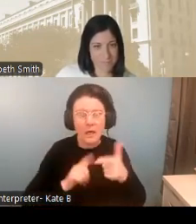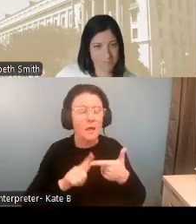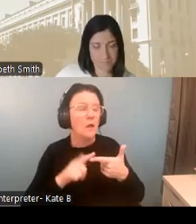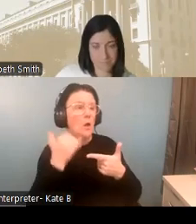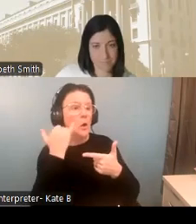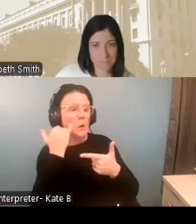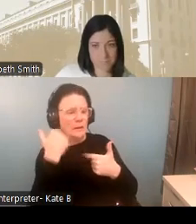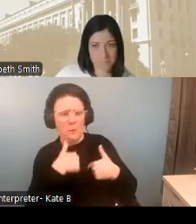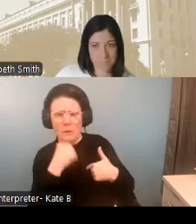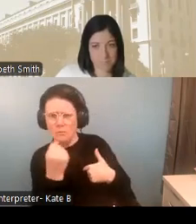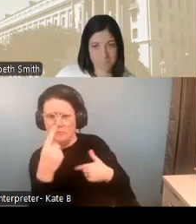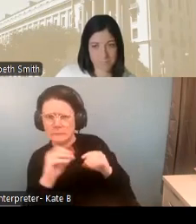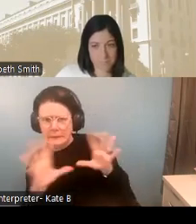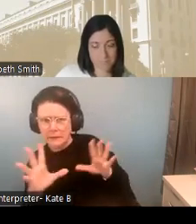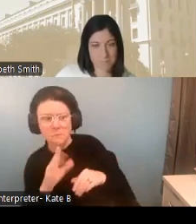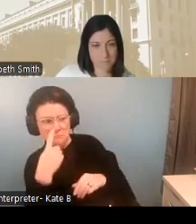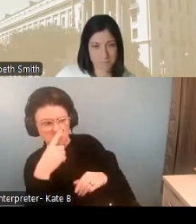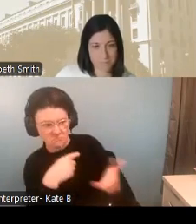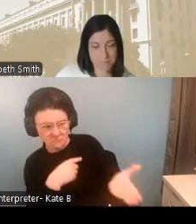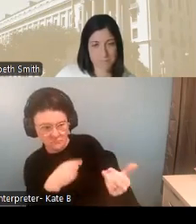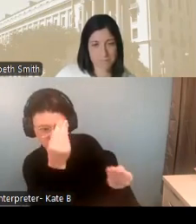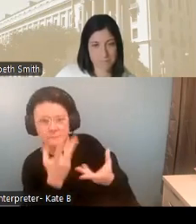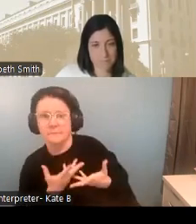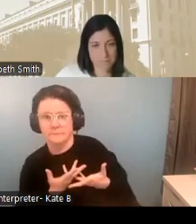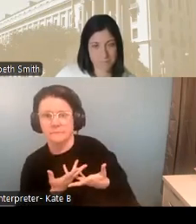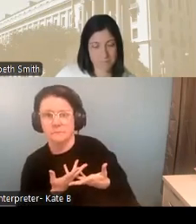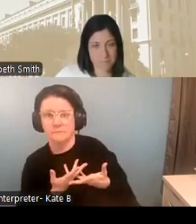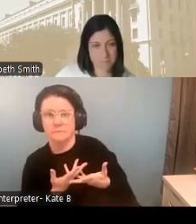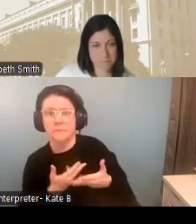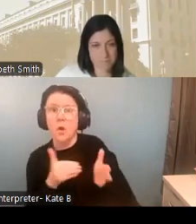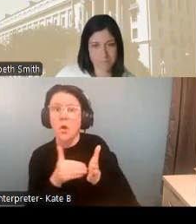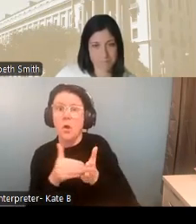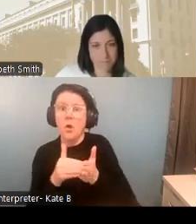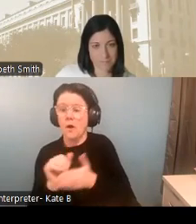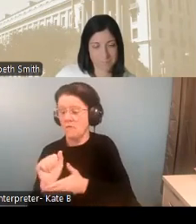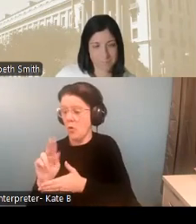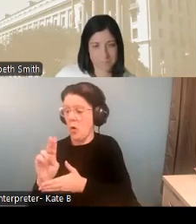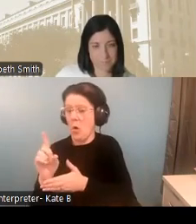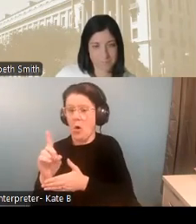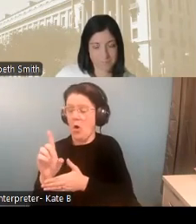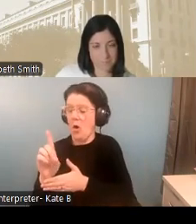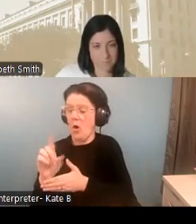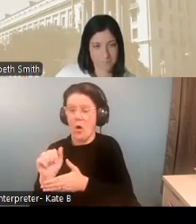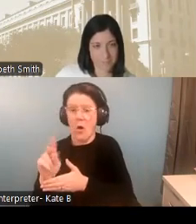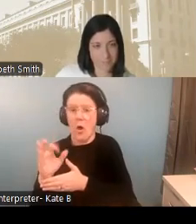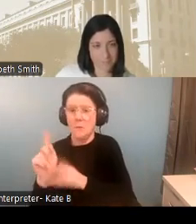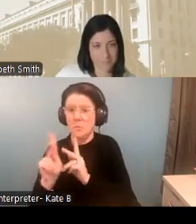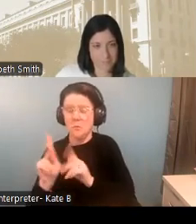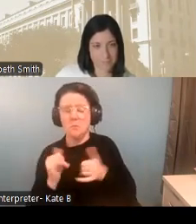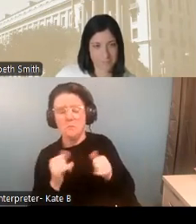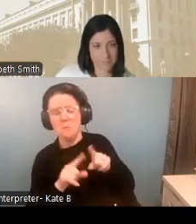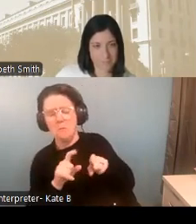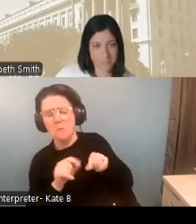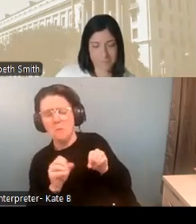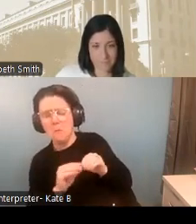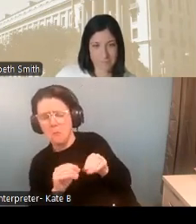we don't understand, we ask that you bring it to our attention. Oftentimes, our auditors will make sure that they have an understanding and they'll say,